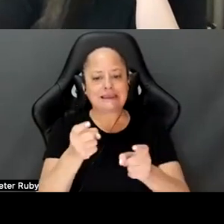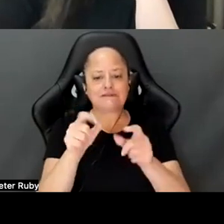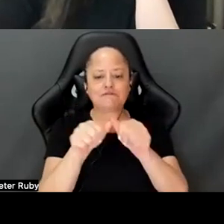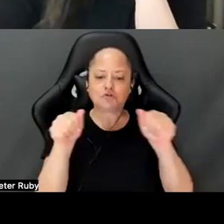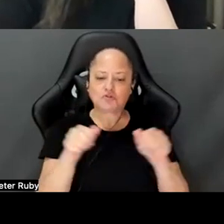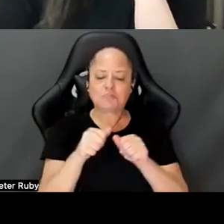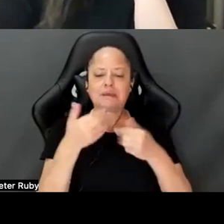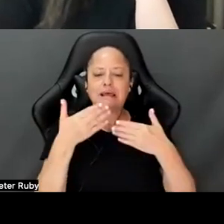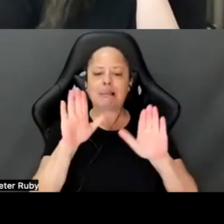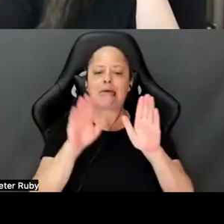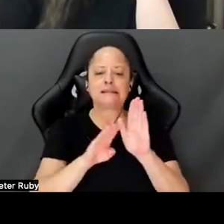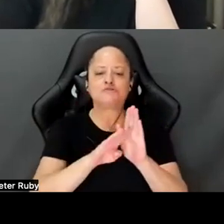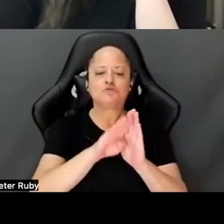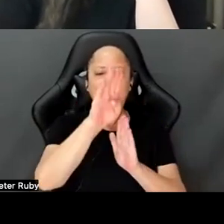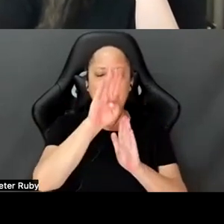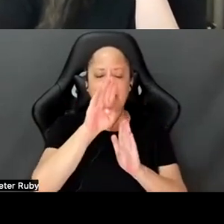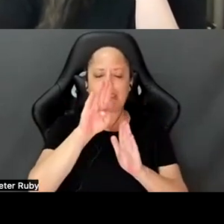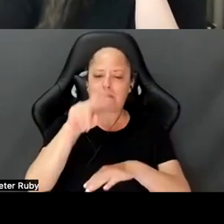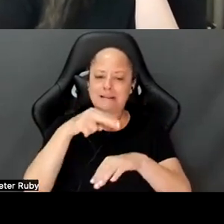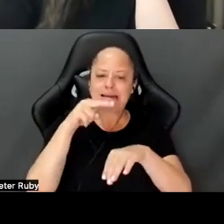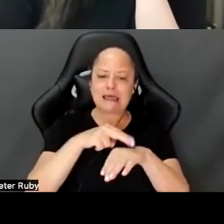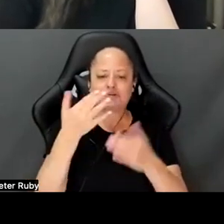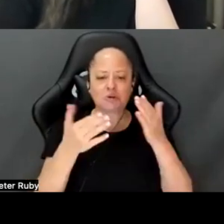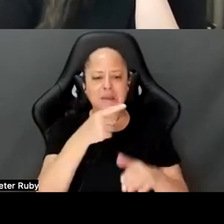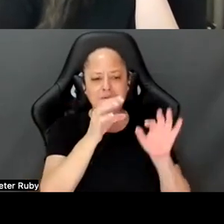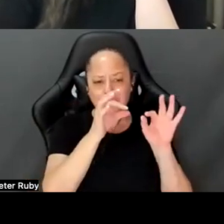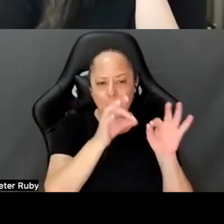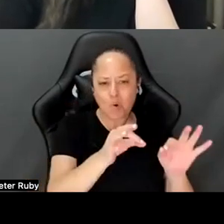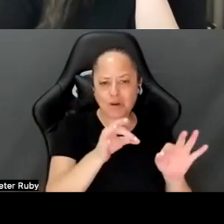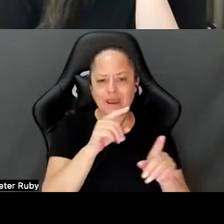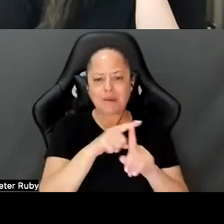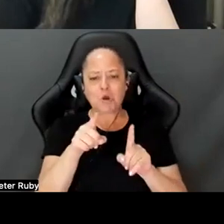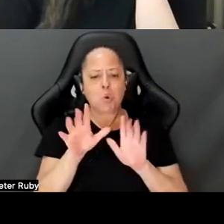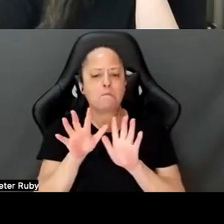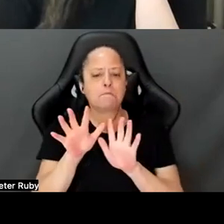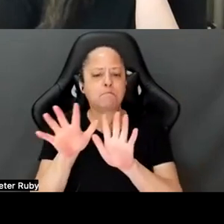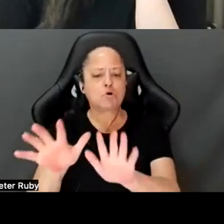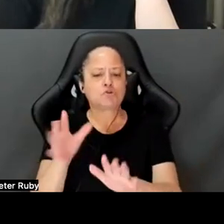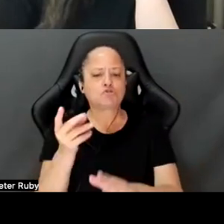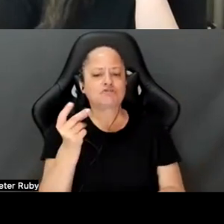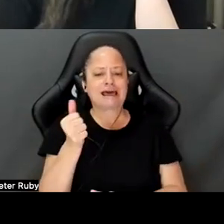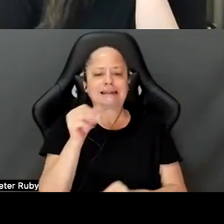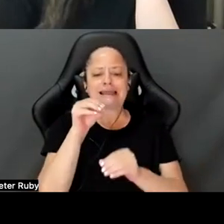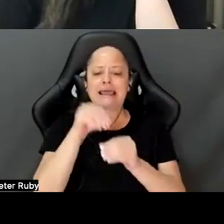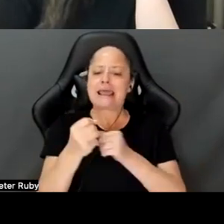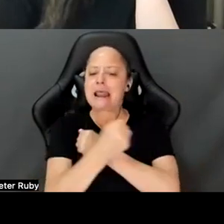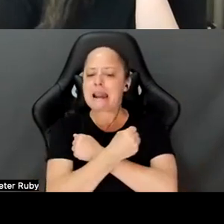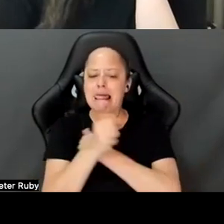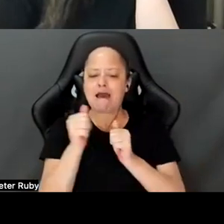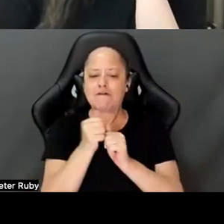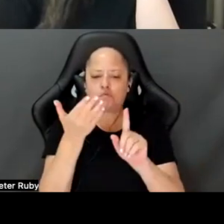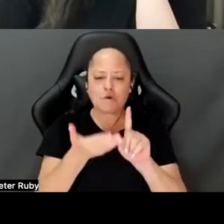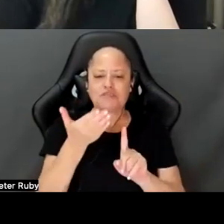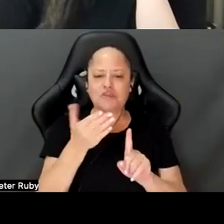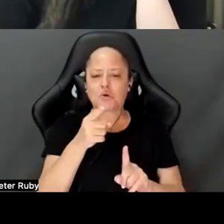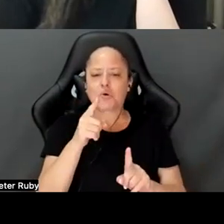develop naturally, then they might be okay. But if they're kind of pushing you, if they're suddenly in love with you, if they're, they're basically